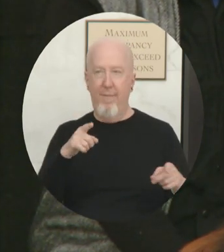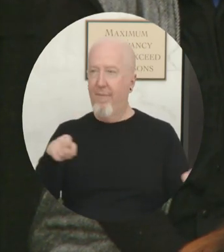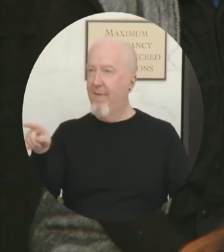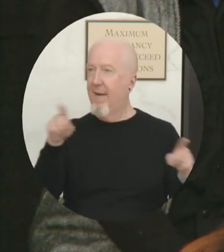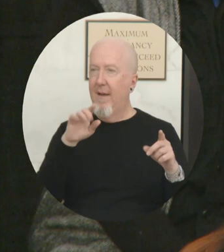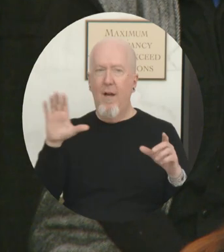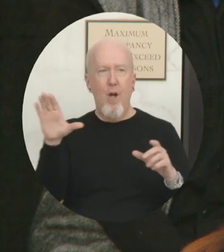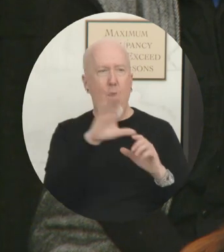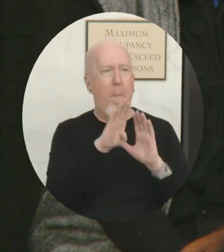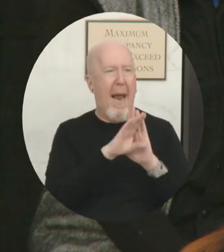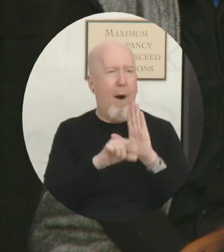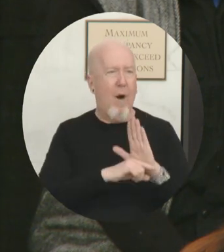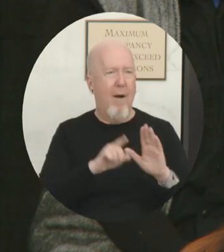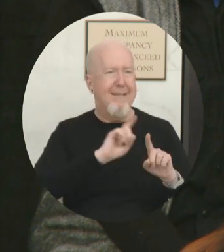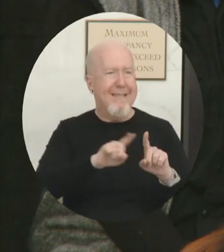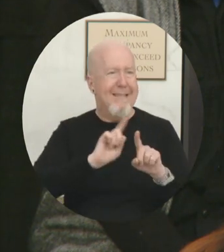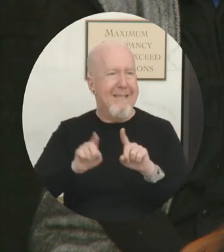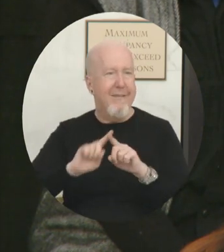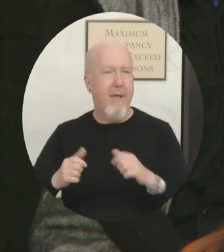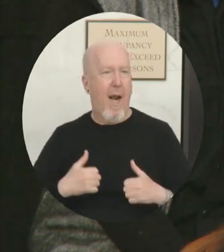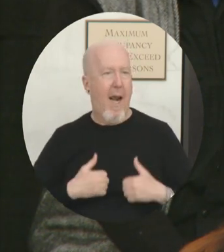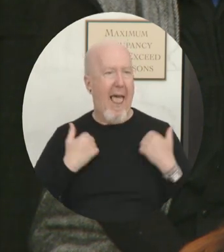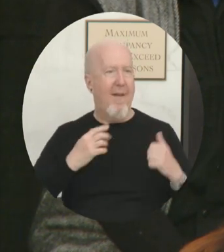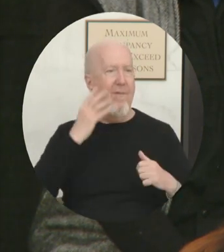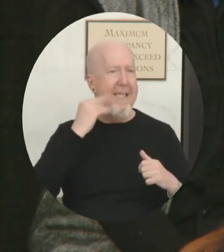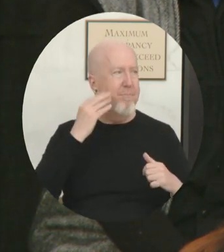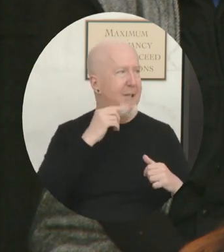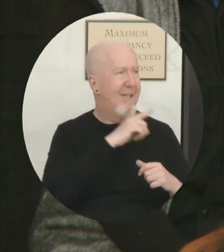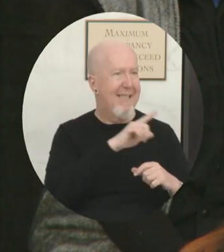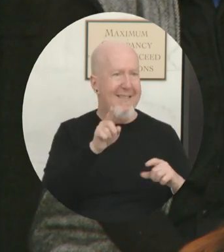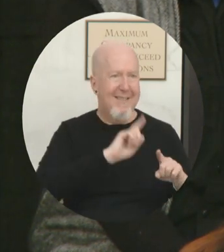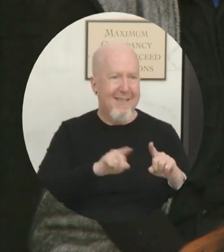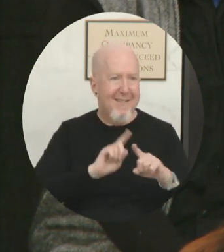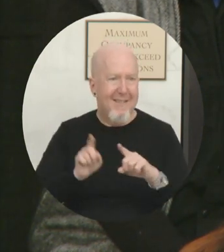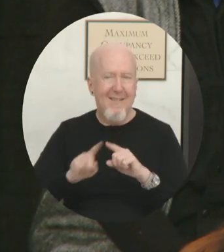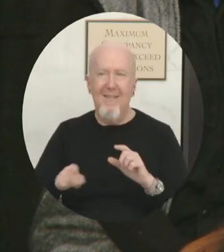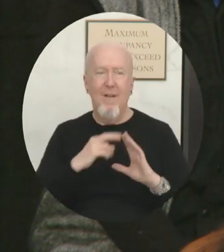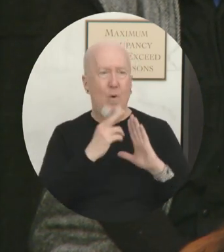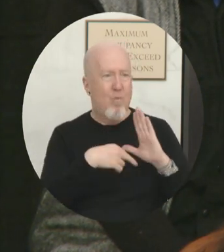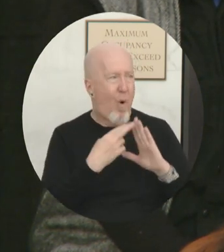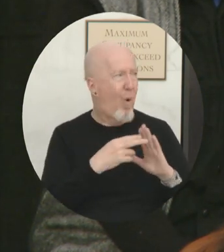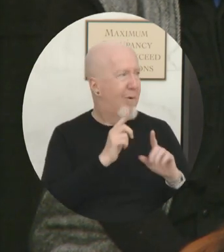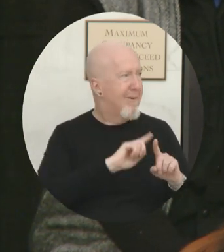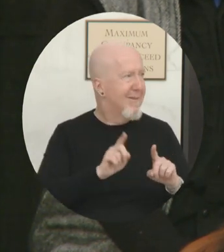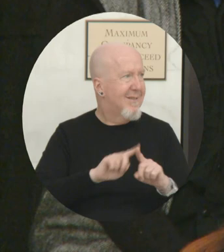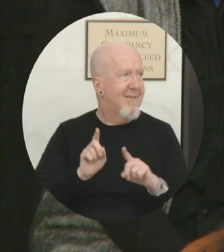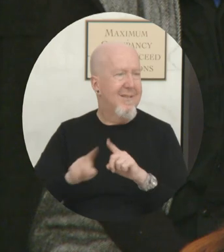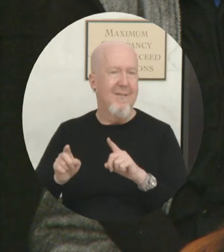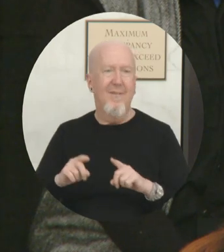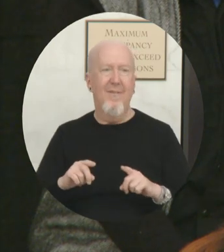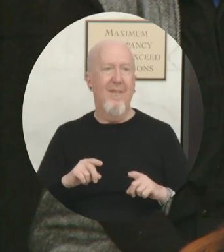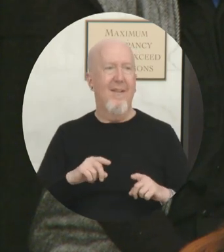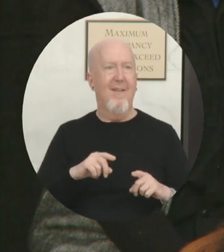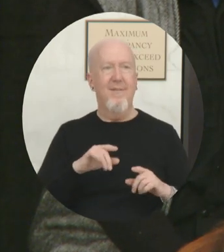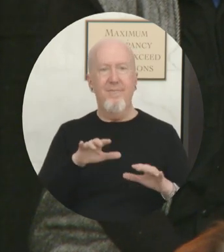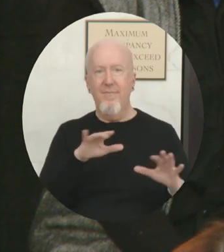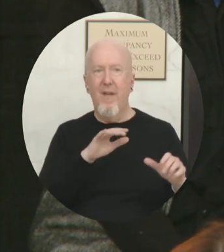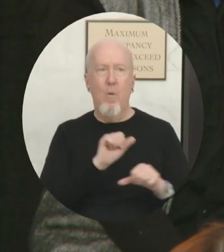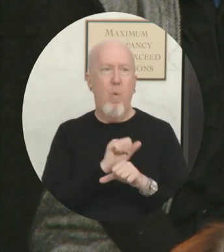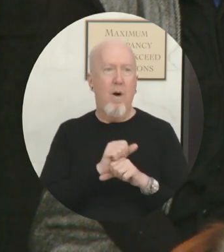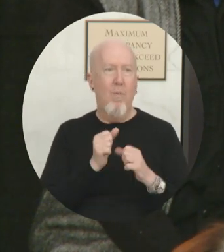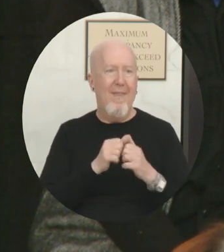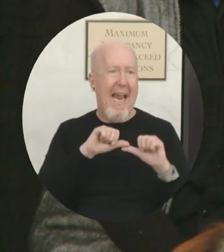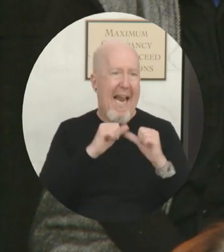backgrounds, life experiences, roles, responsibilities. We work with different agencies, groups